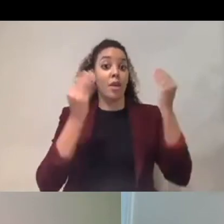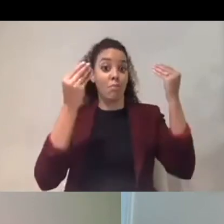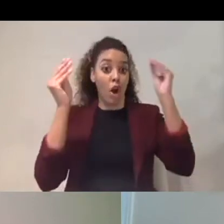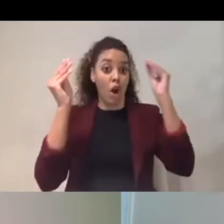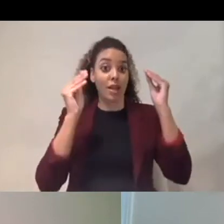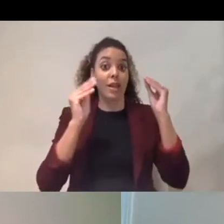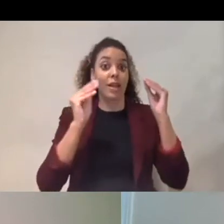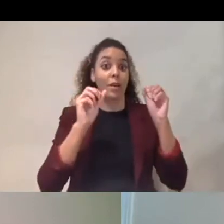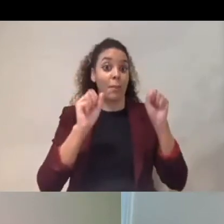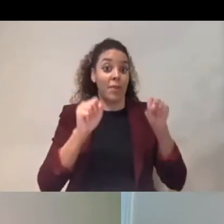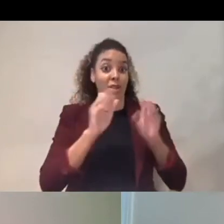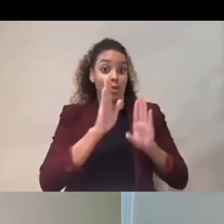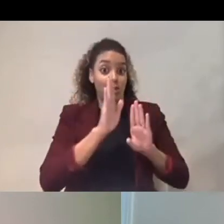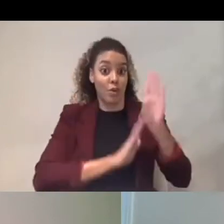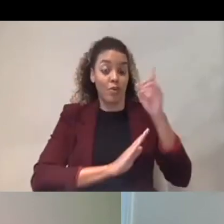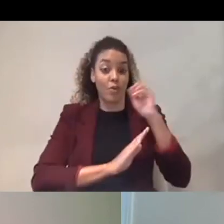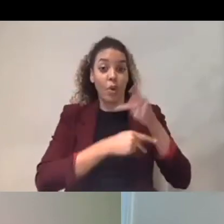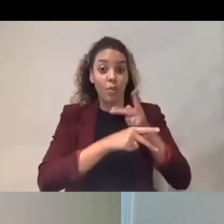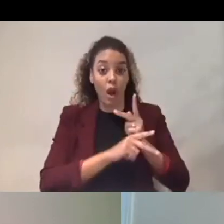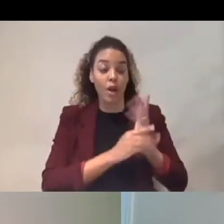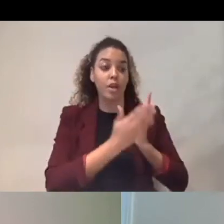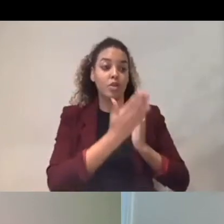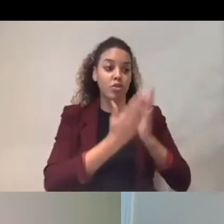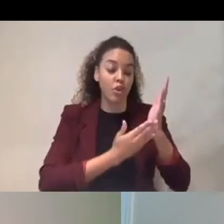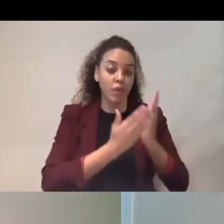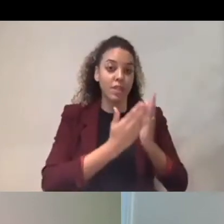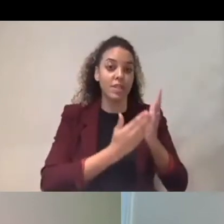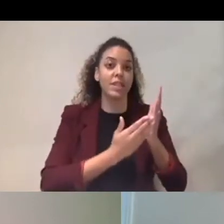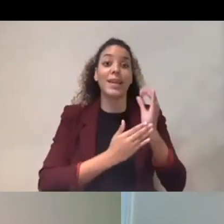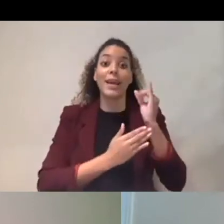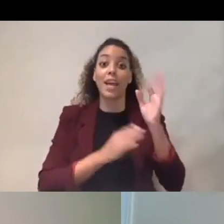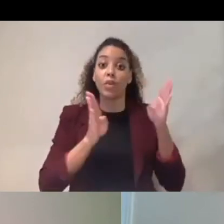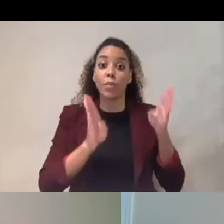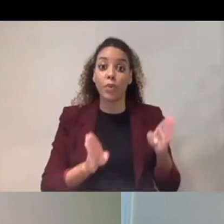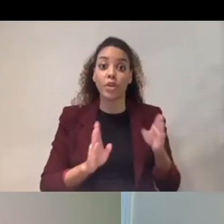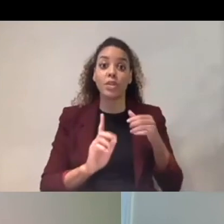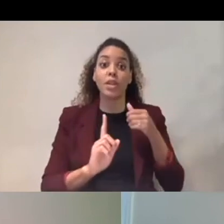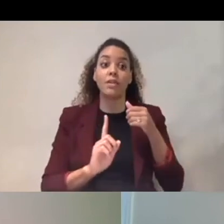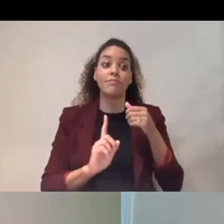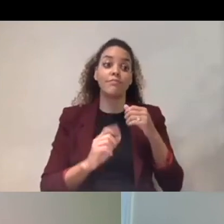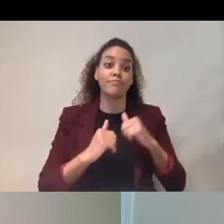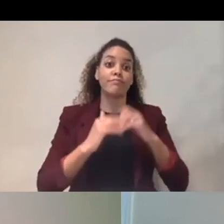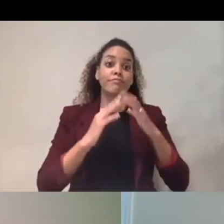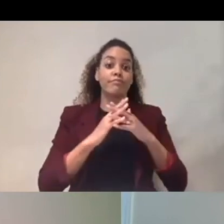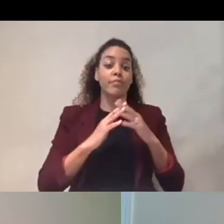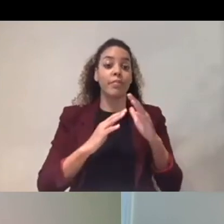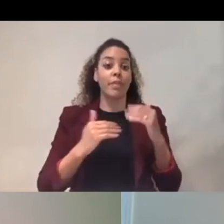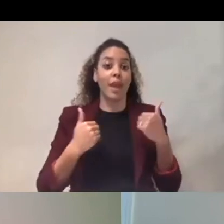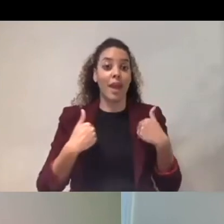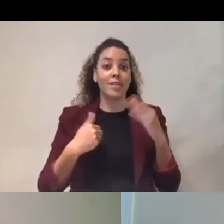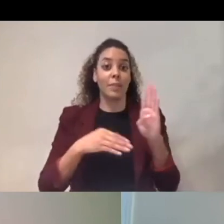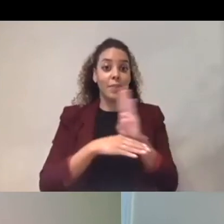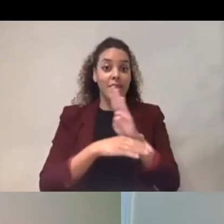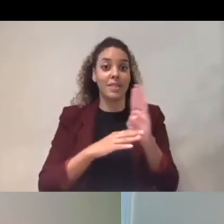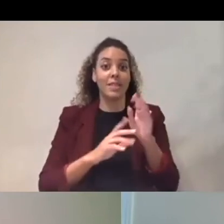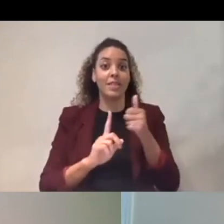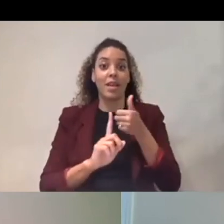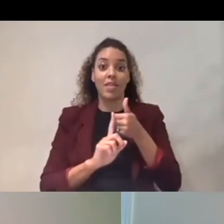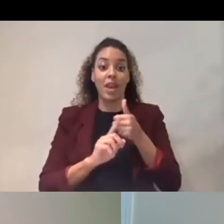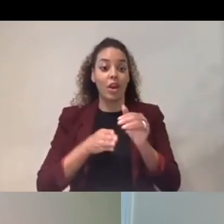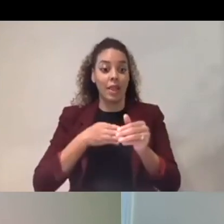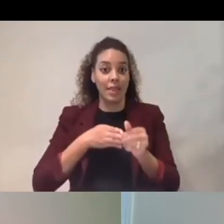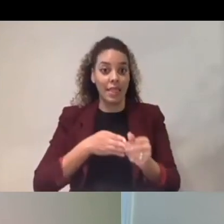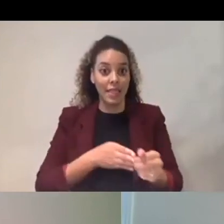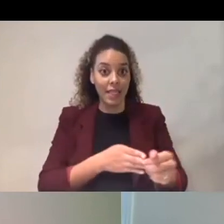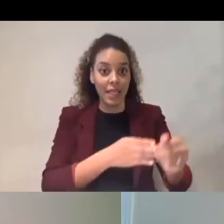products and services. If a person with a disability is themselves leading that, and helping to address barriers for others with a